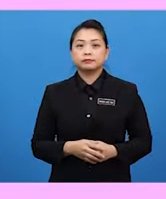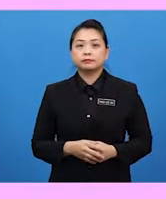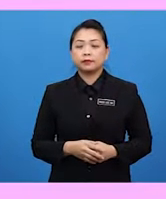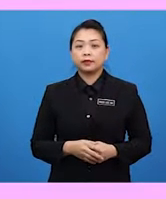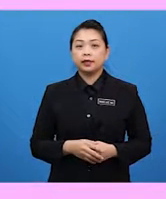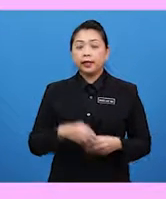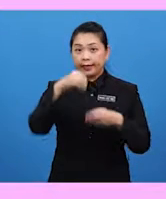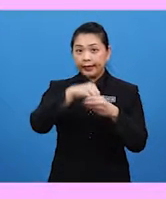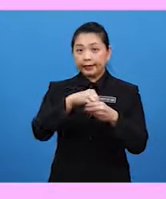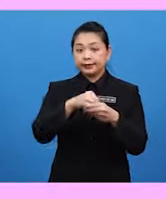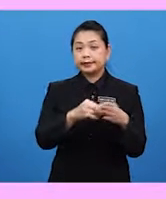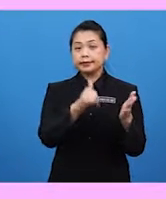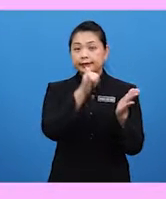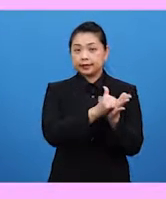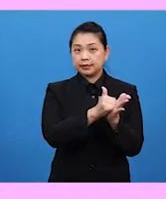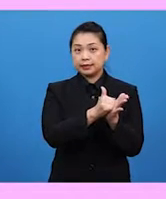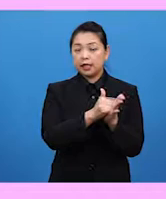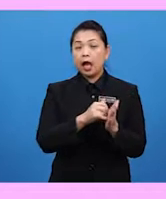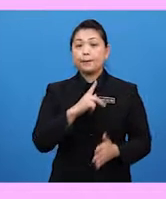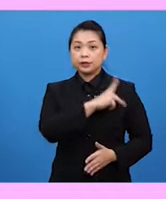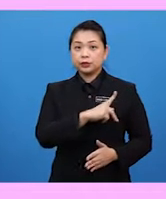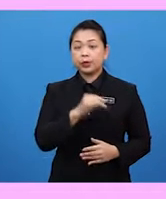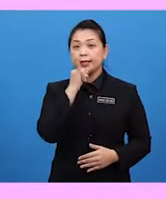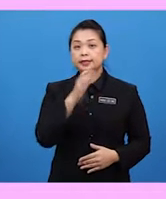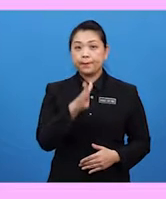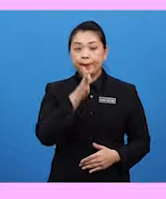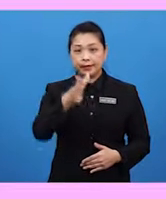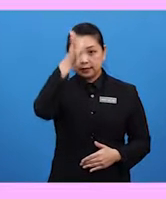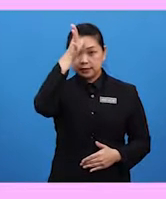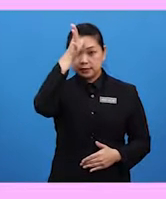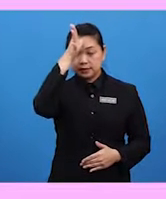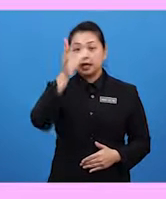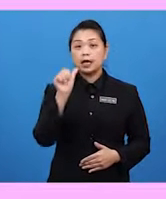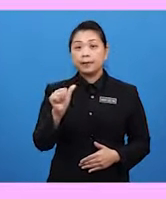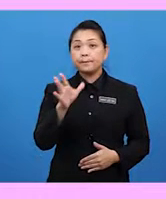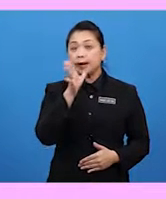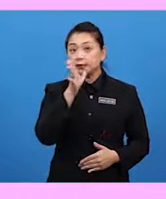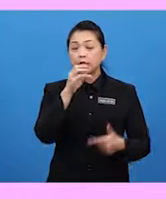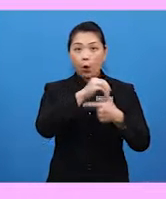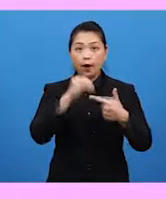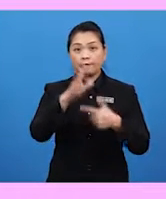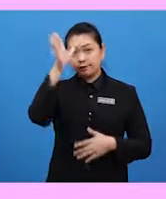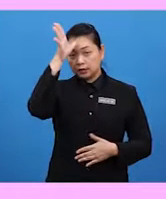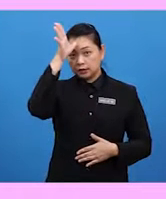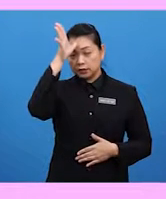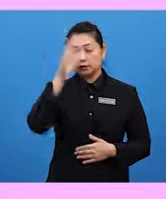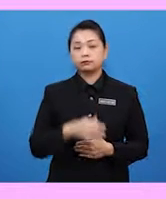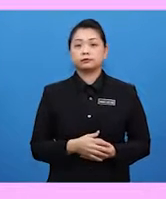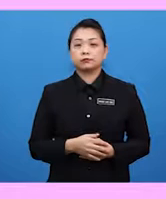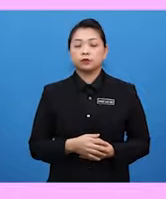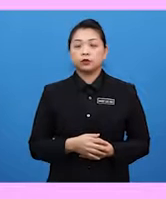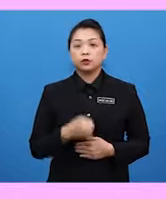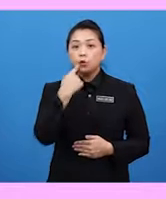In this poem, the persona is a parent, a mother or a father, who is puzzled to see